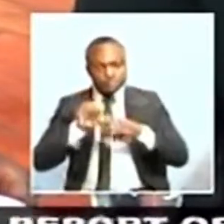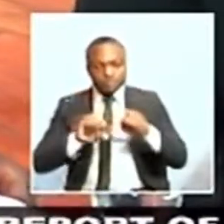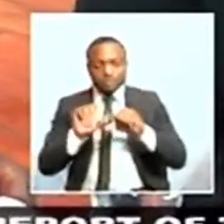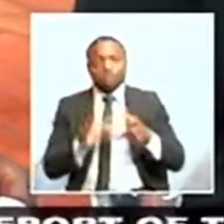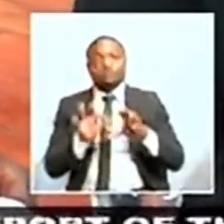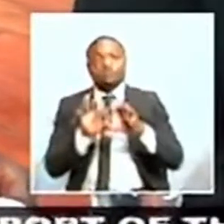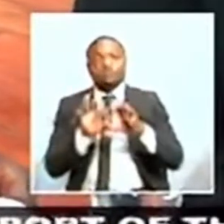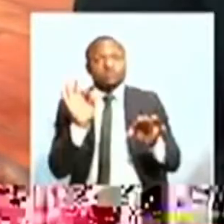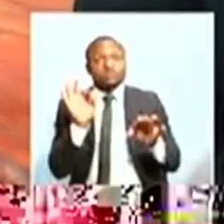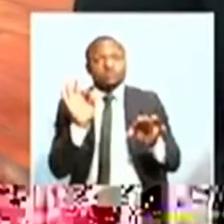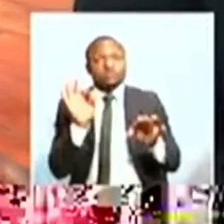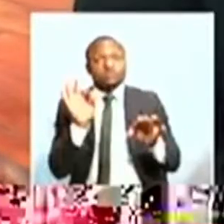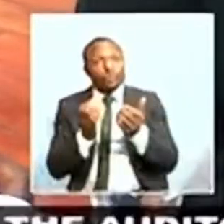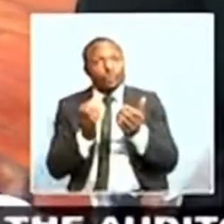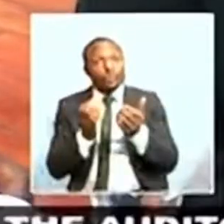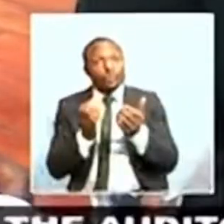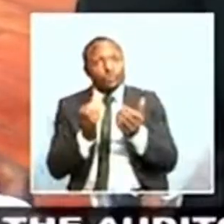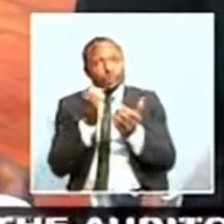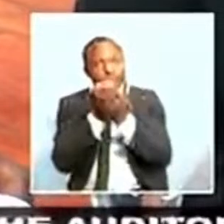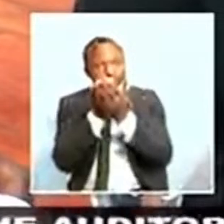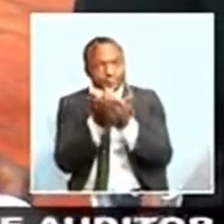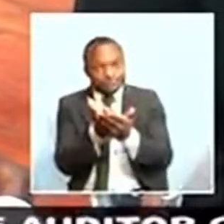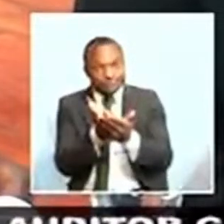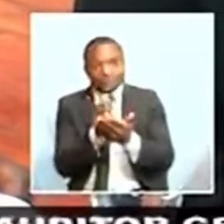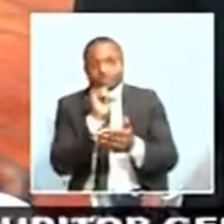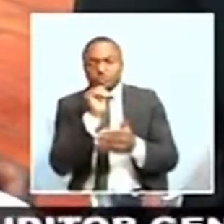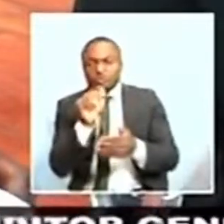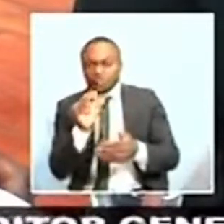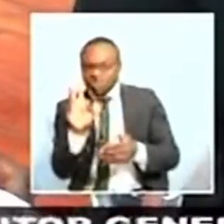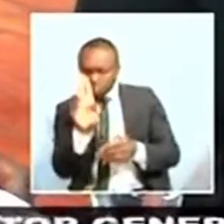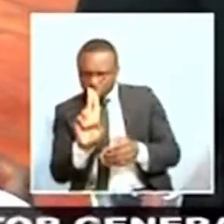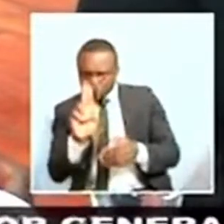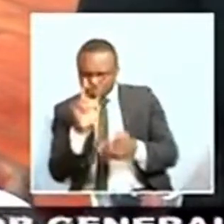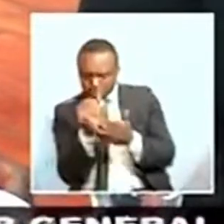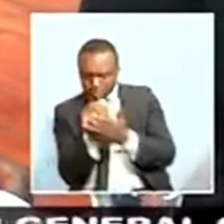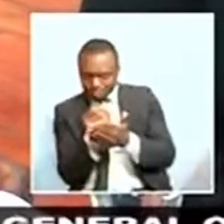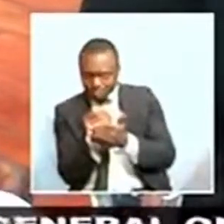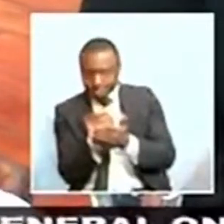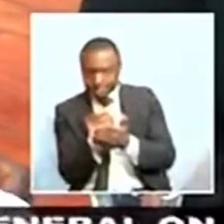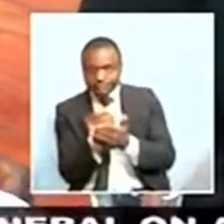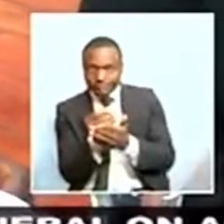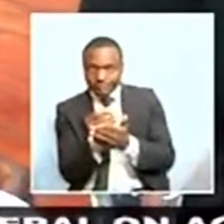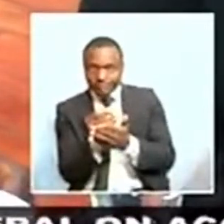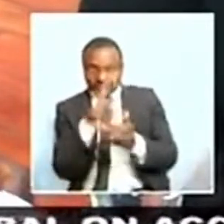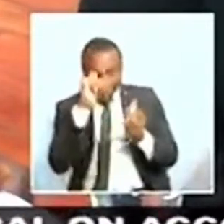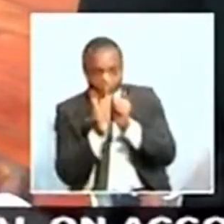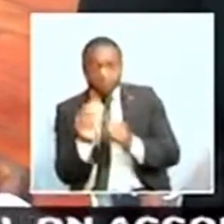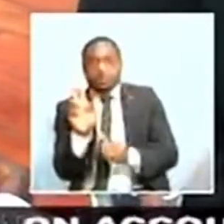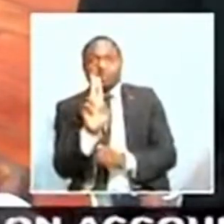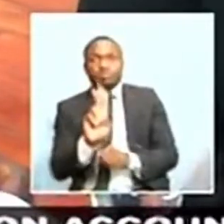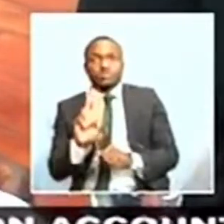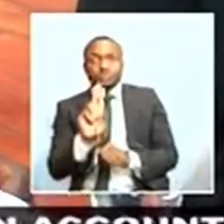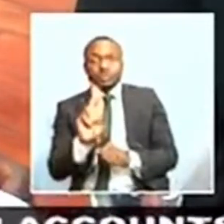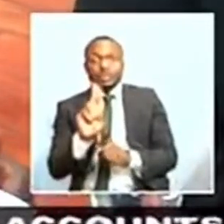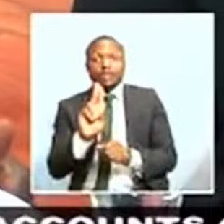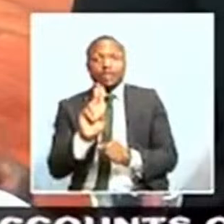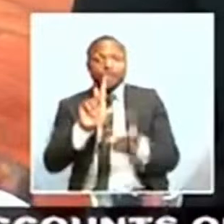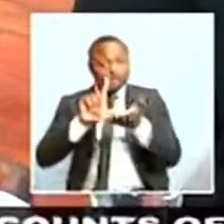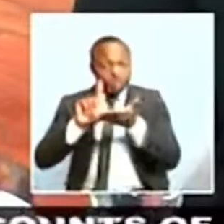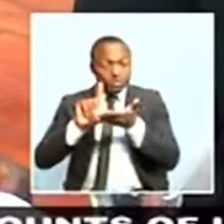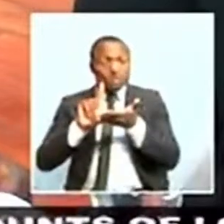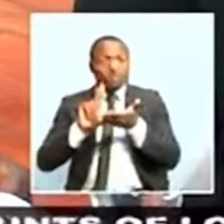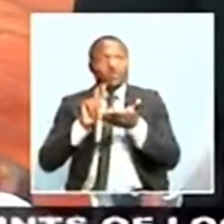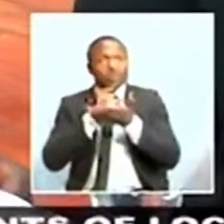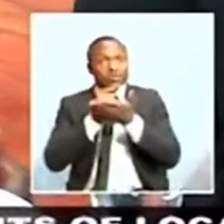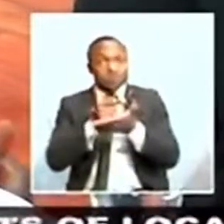observations made by the others and wishes to submit that the unspent funds were attributed to the unutilized loans and grants component of the